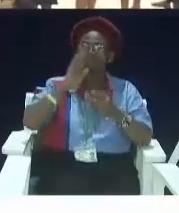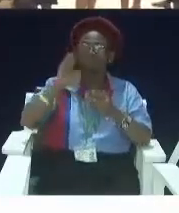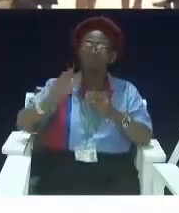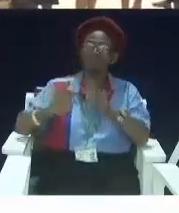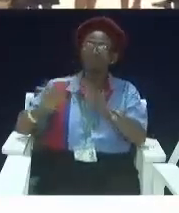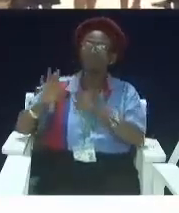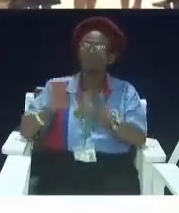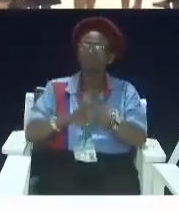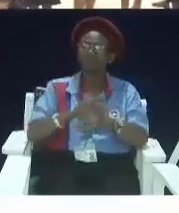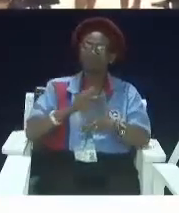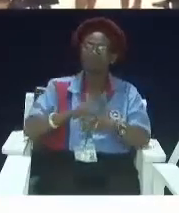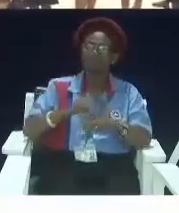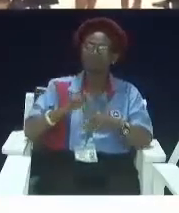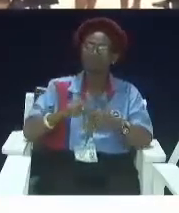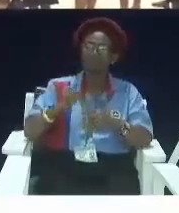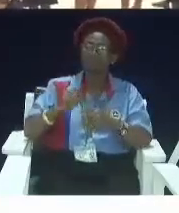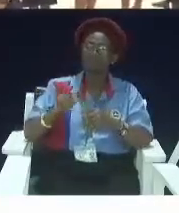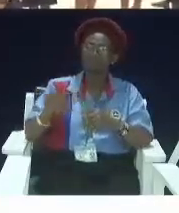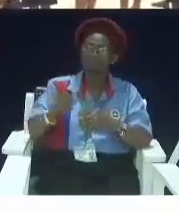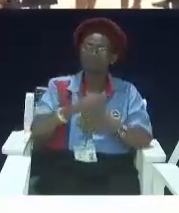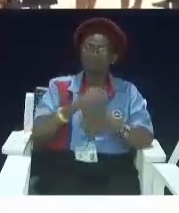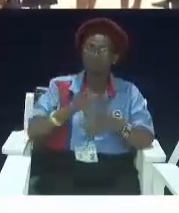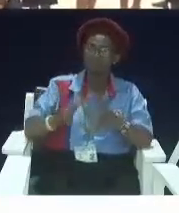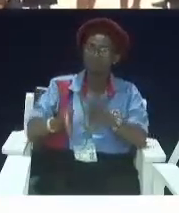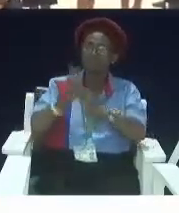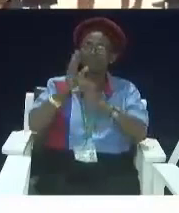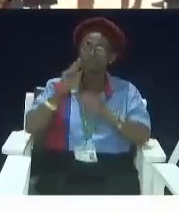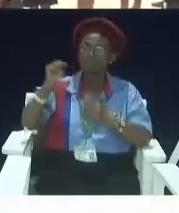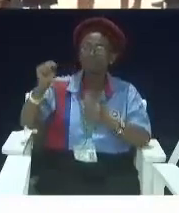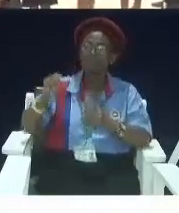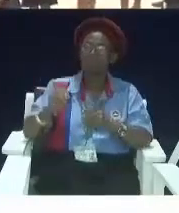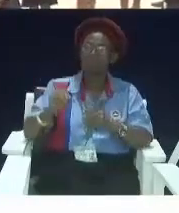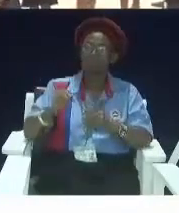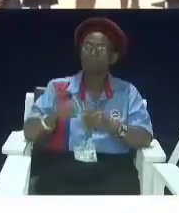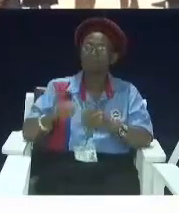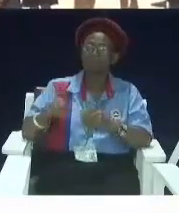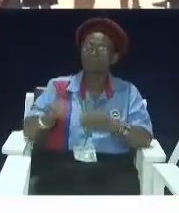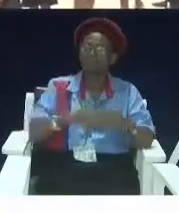soul, ask him to move you